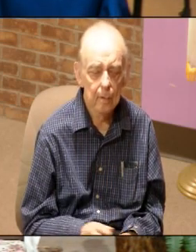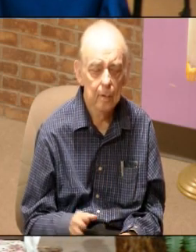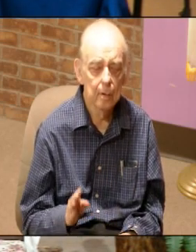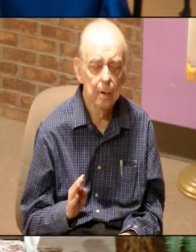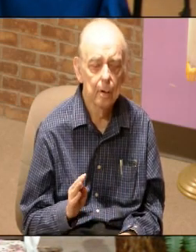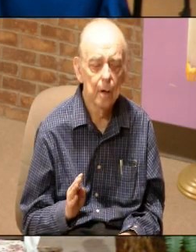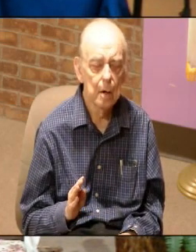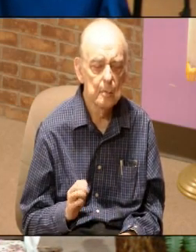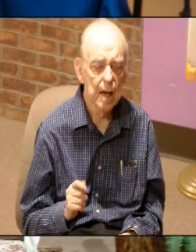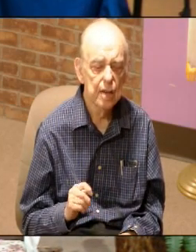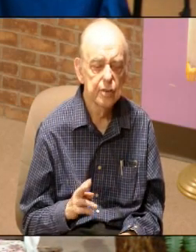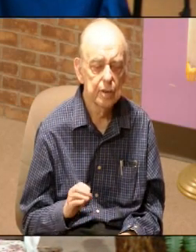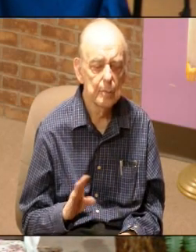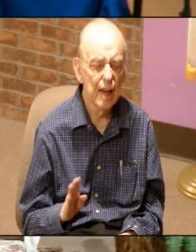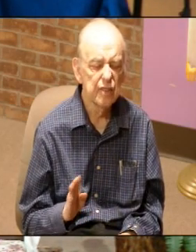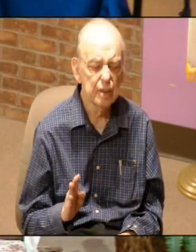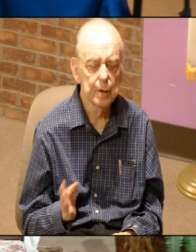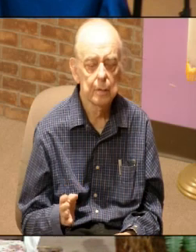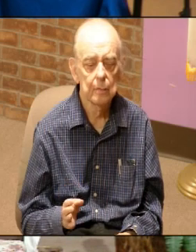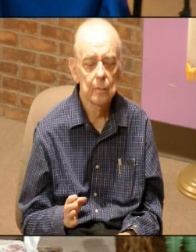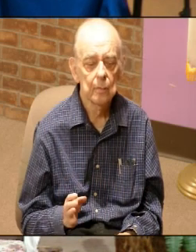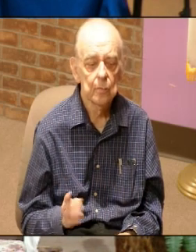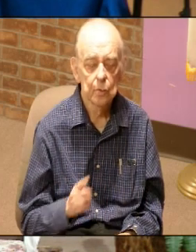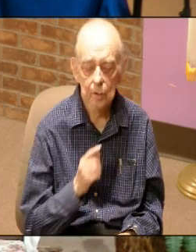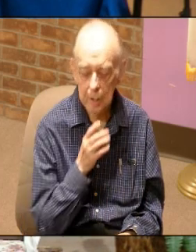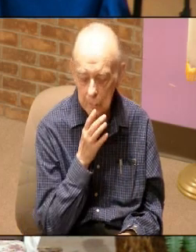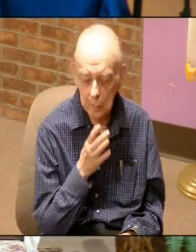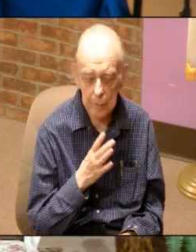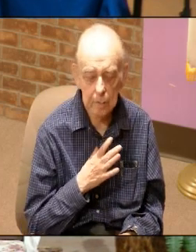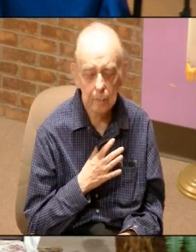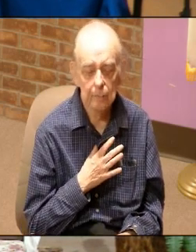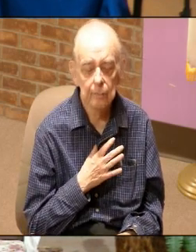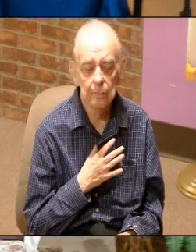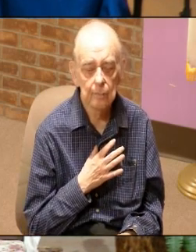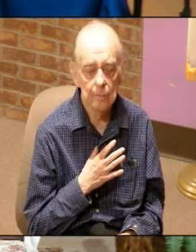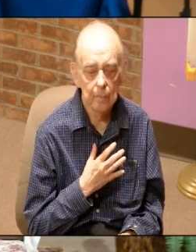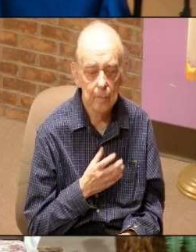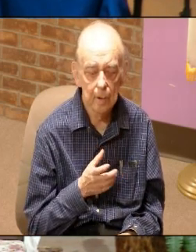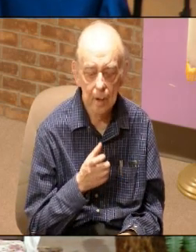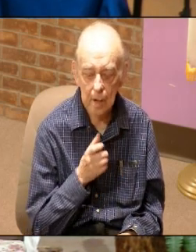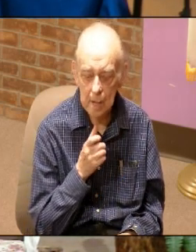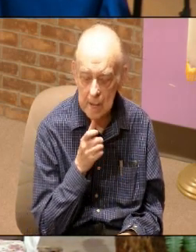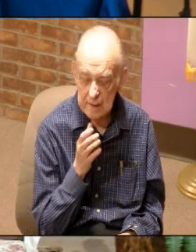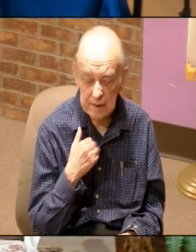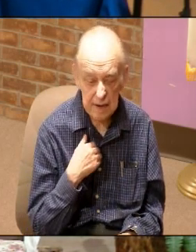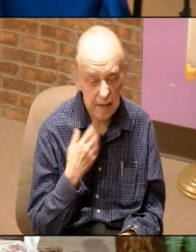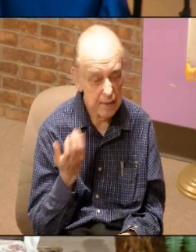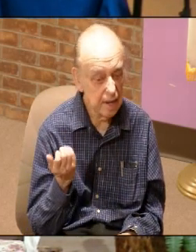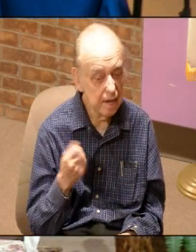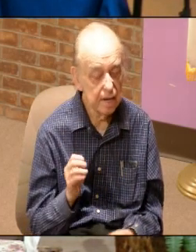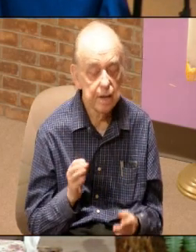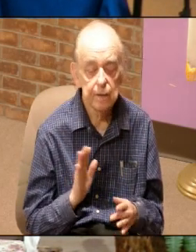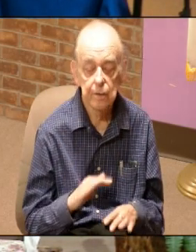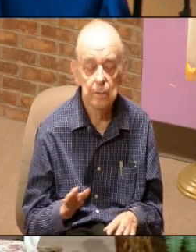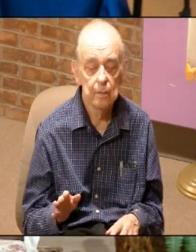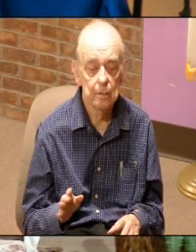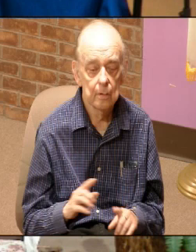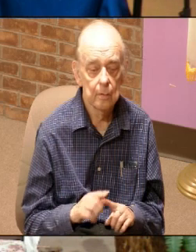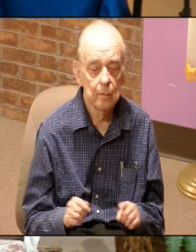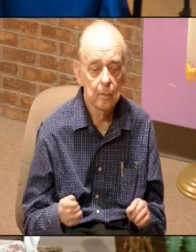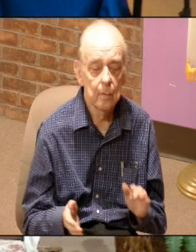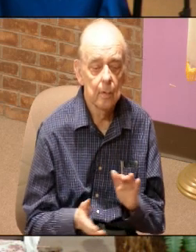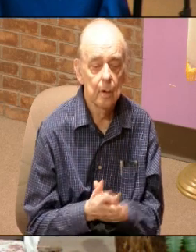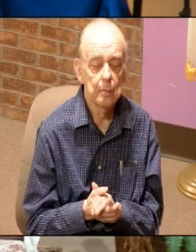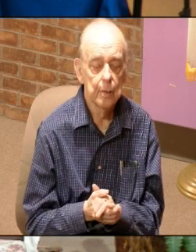Bathsheba was a woman who didn't have many children, but she was